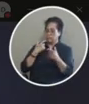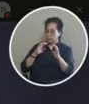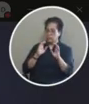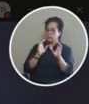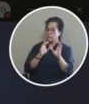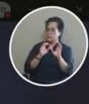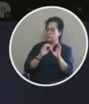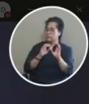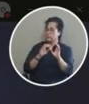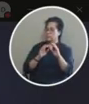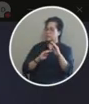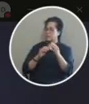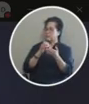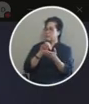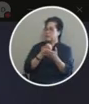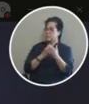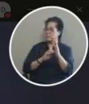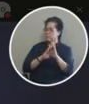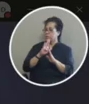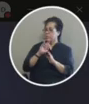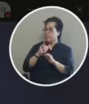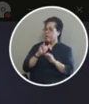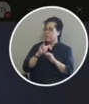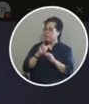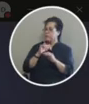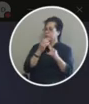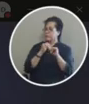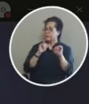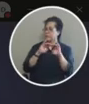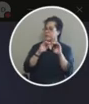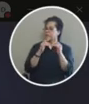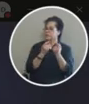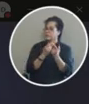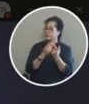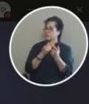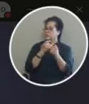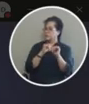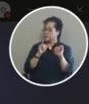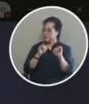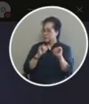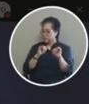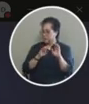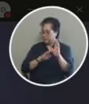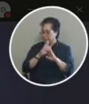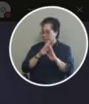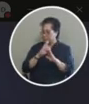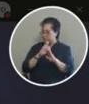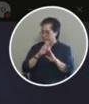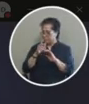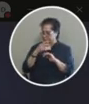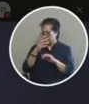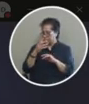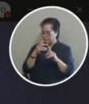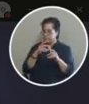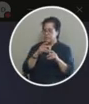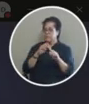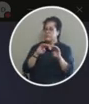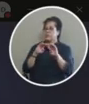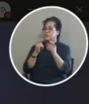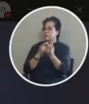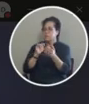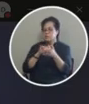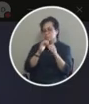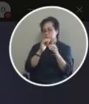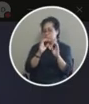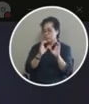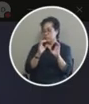in basic economic development by the Independent Council of Economic Development Professionals, or by the council that